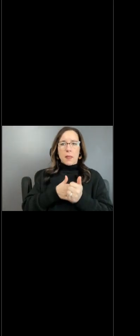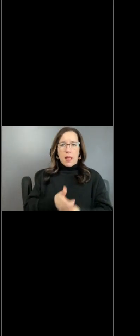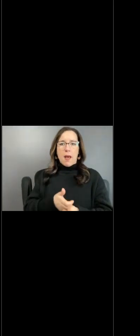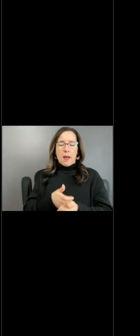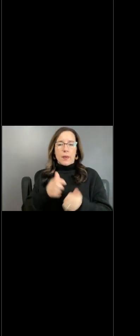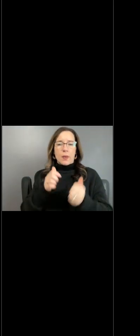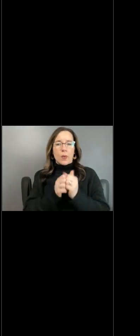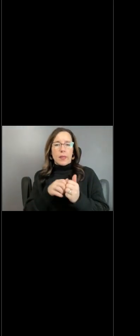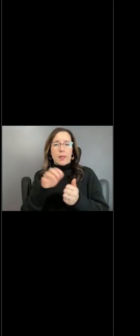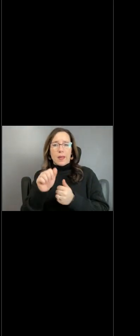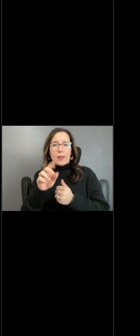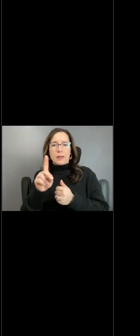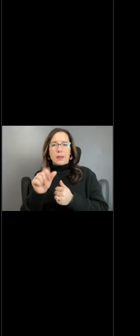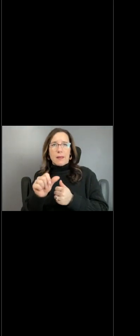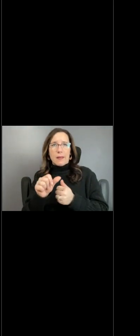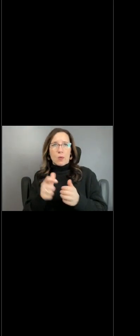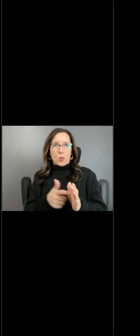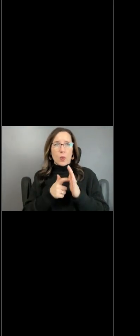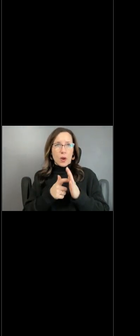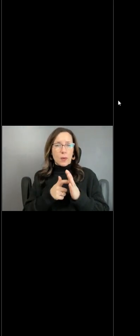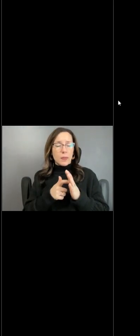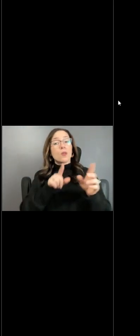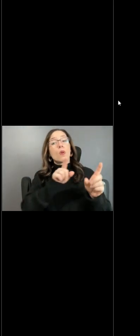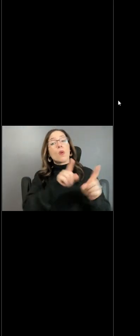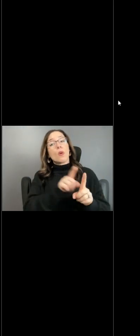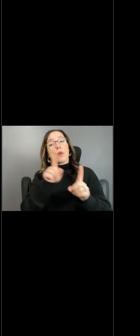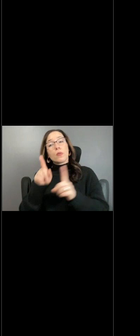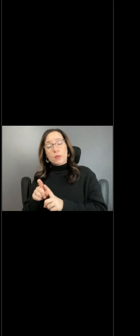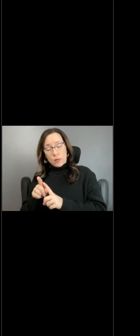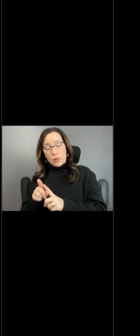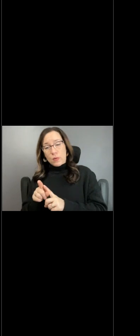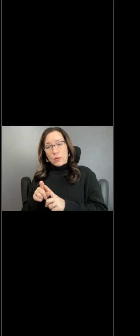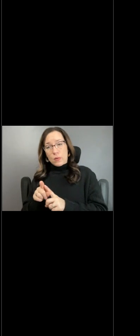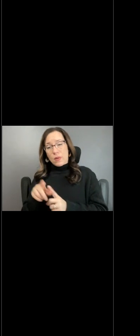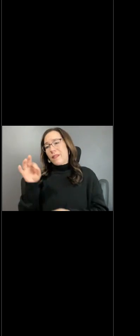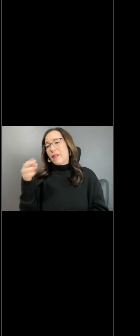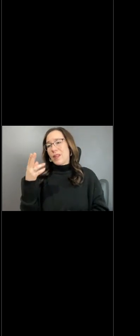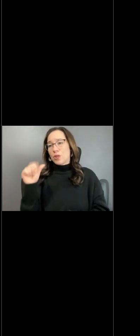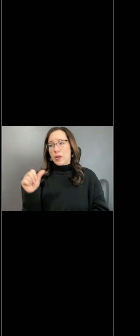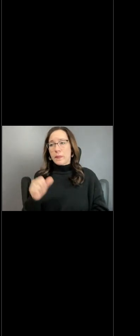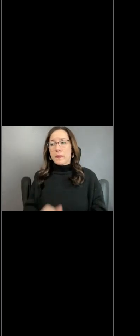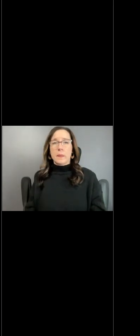the ADA requirements in addition to the FHA.